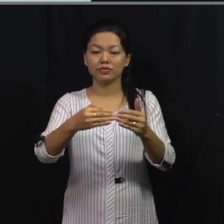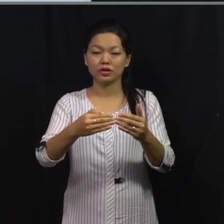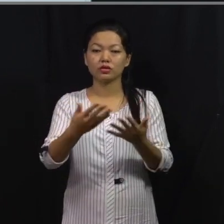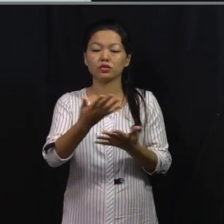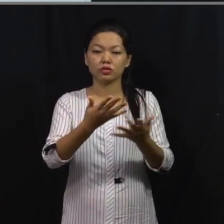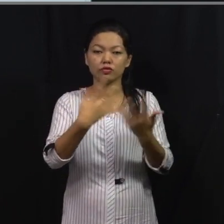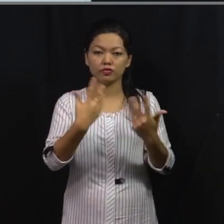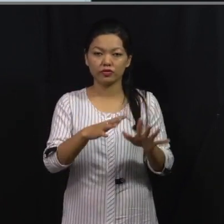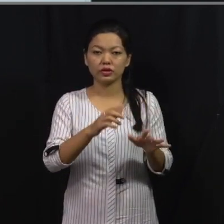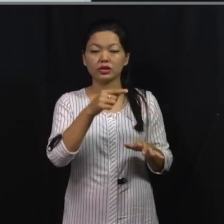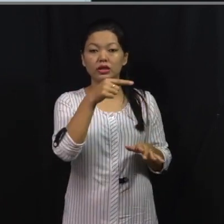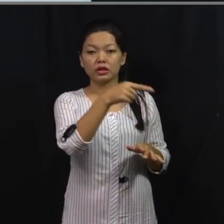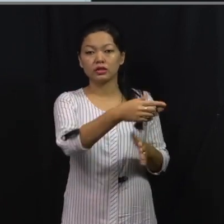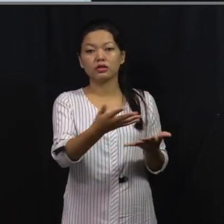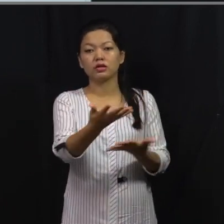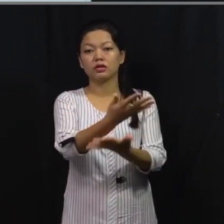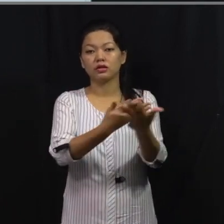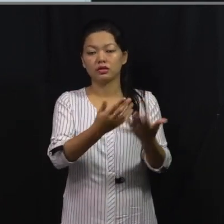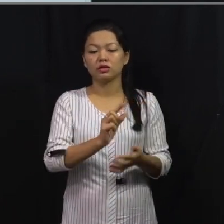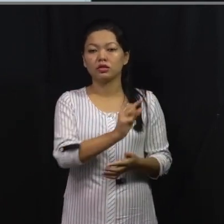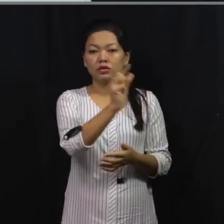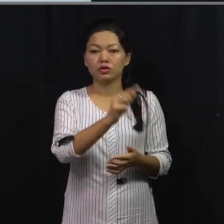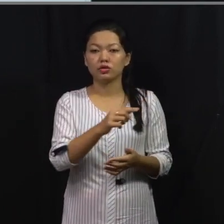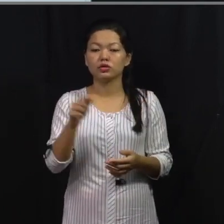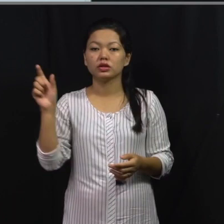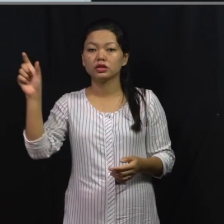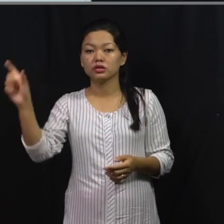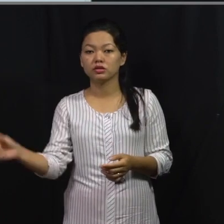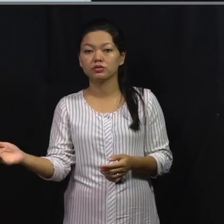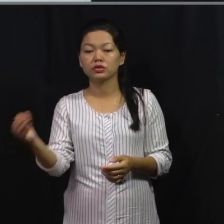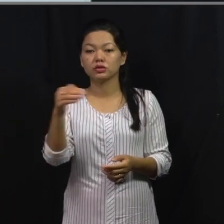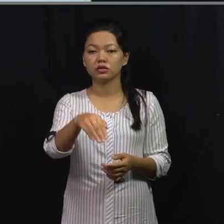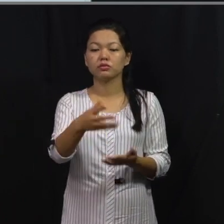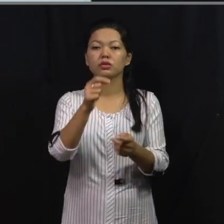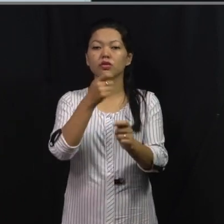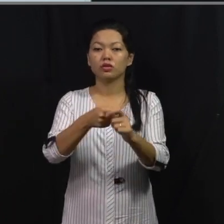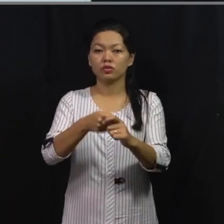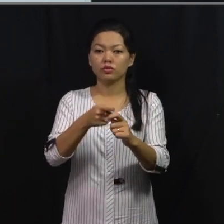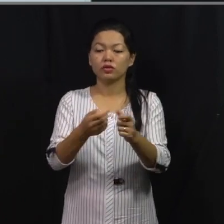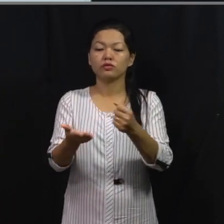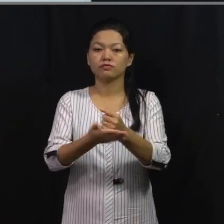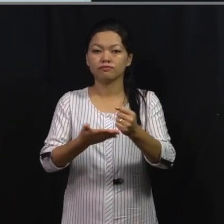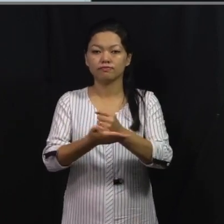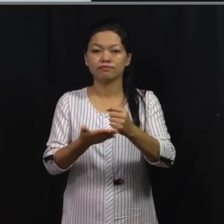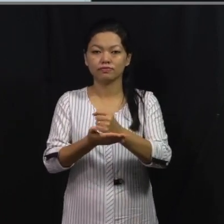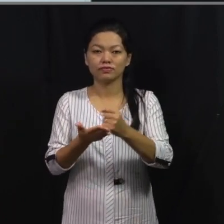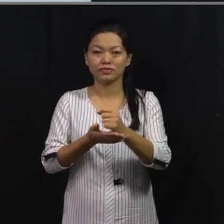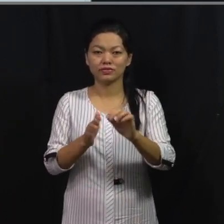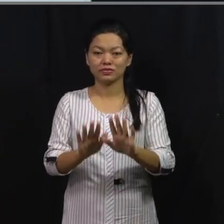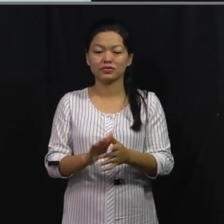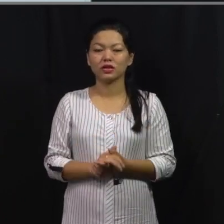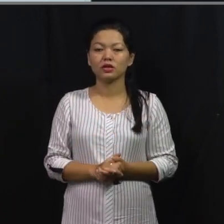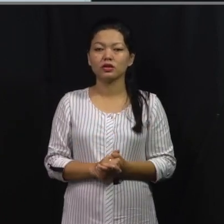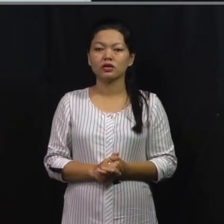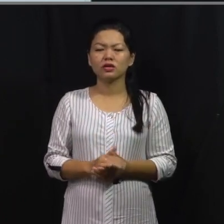the owner of the land, from the judgments, okay. So they don't have a land on their own, okay. And also there are some small traders,